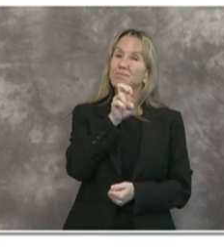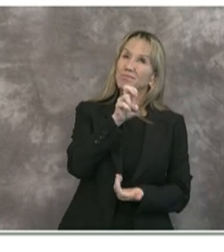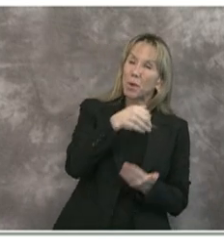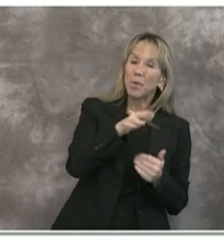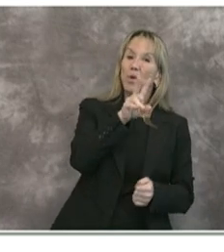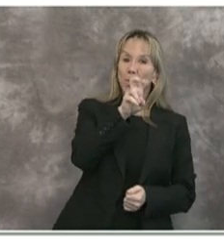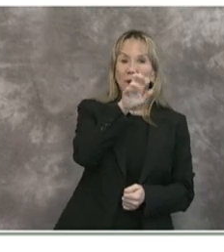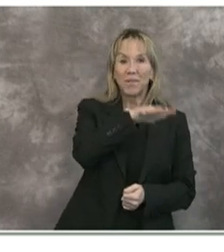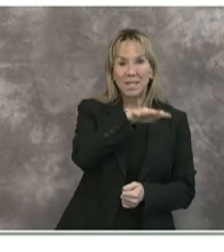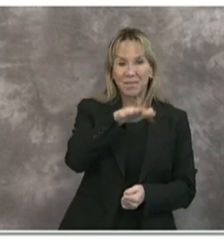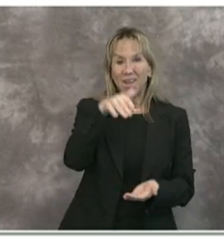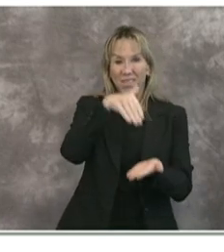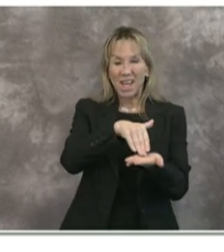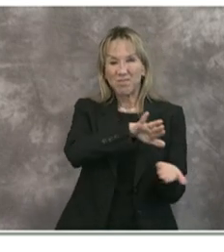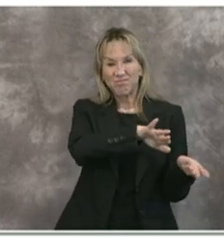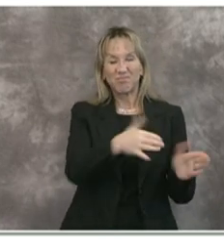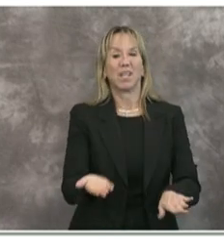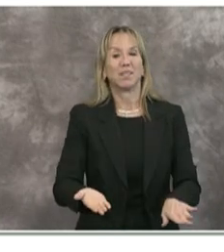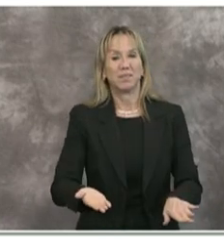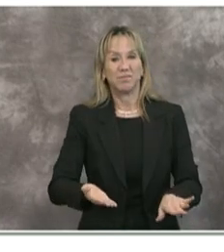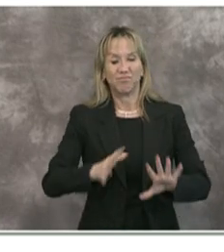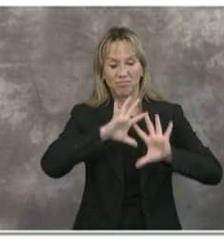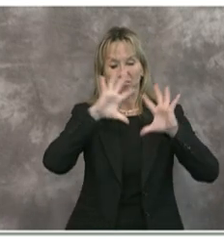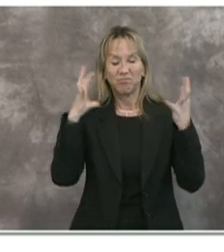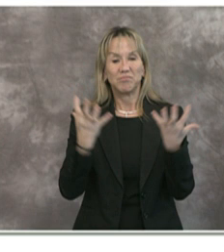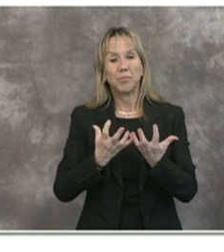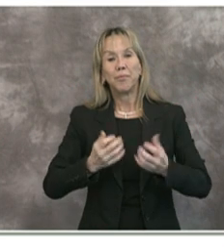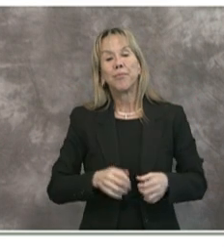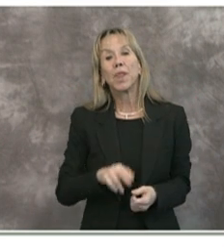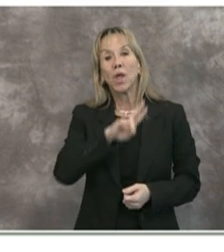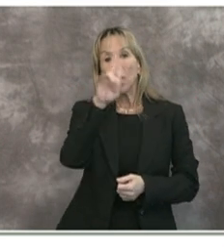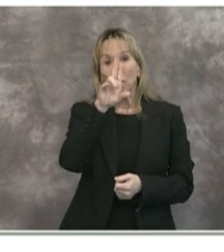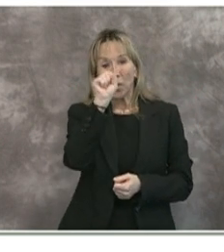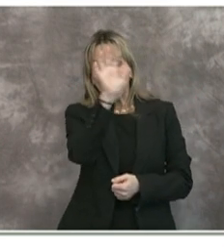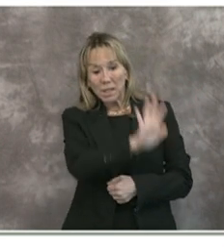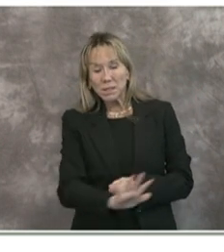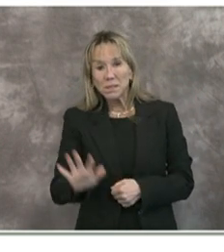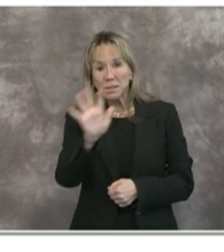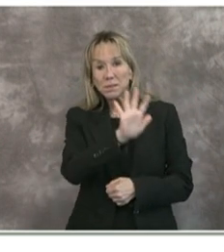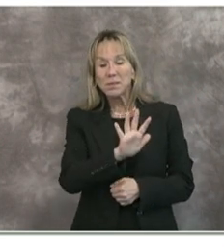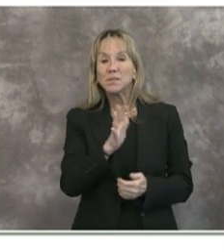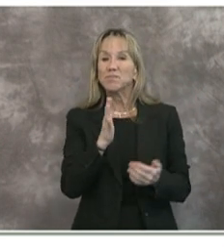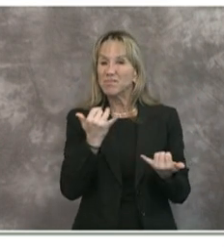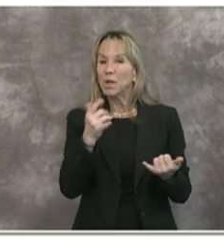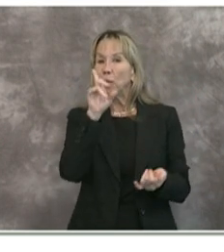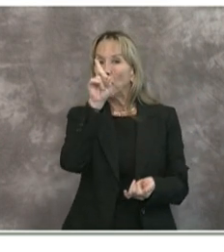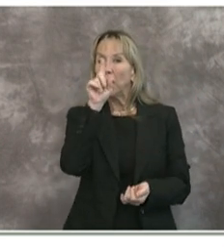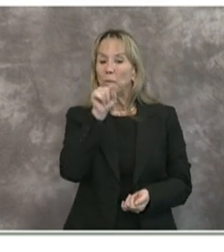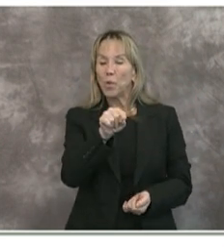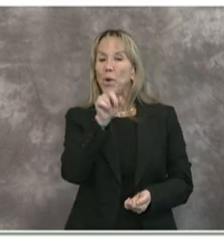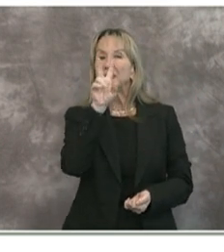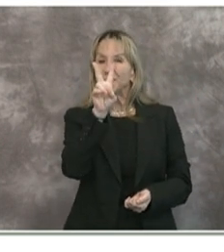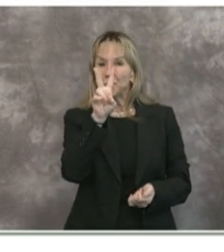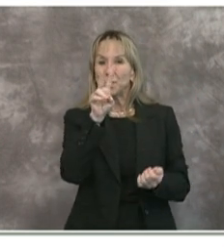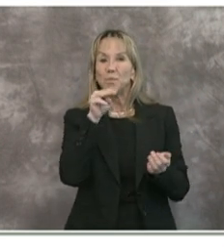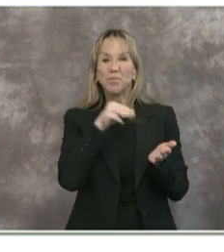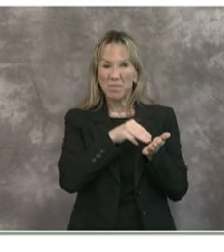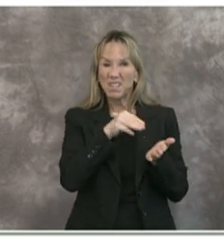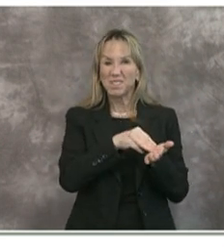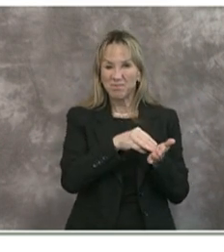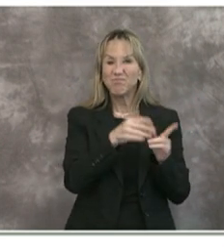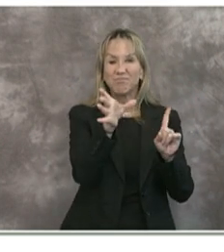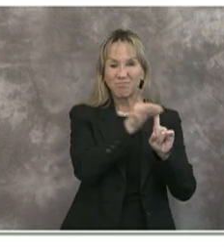almost 255,000 deaths. Nationwide, the United States is reporting over 1.2 million positive